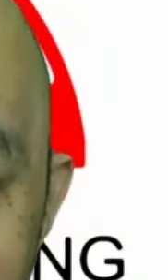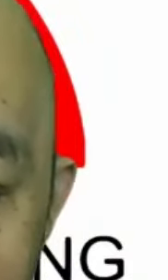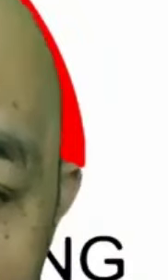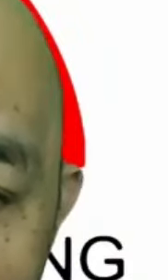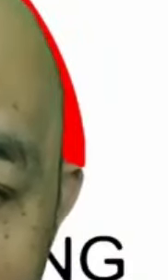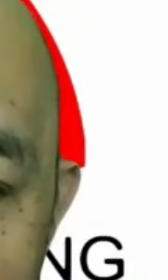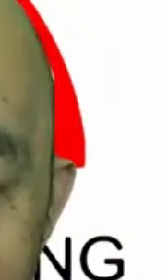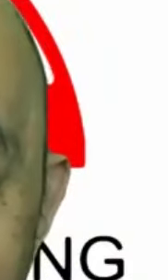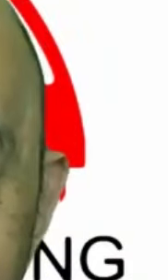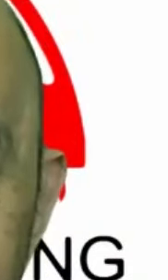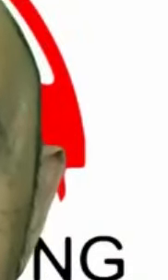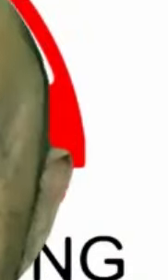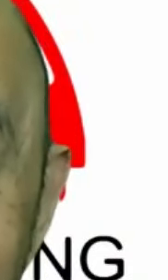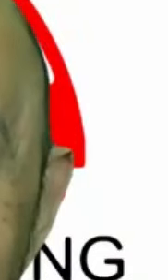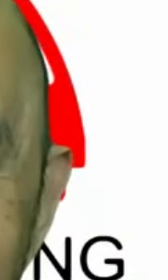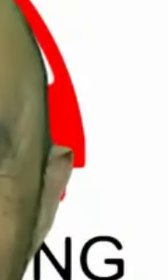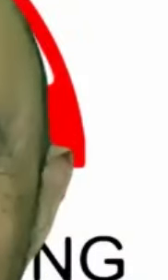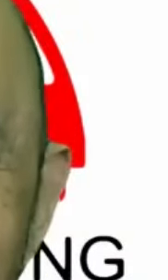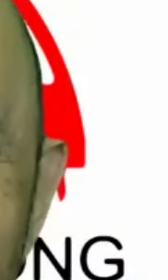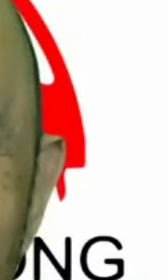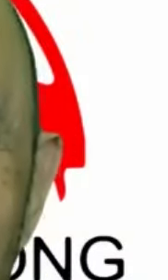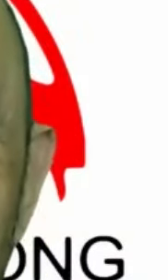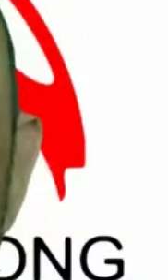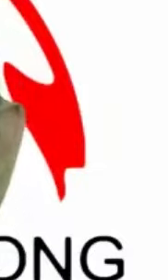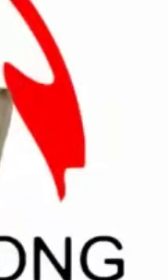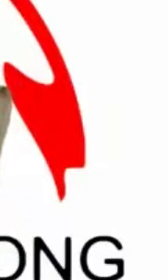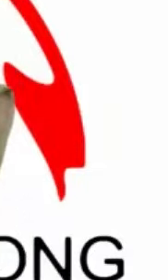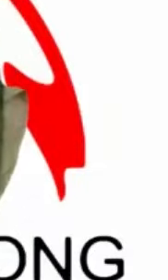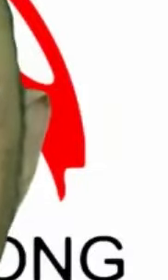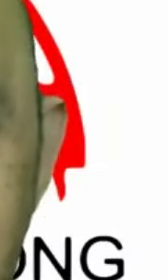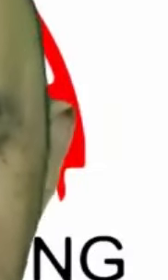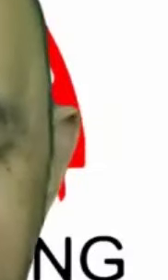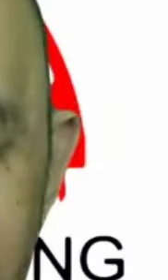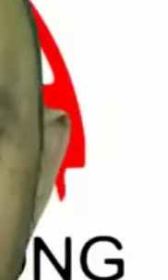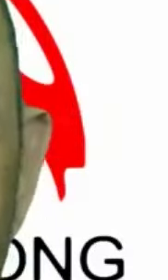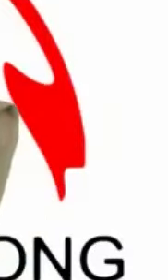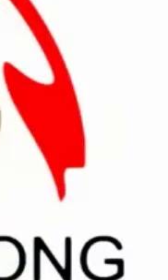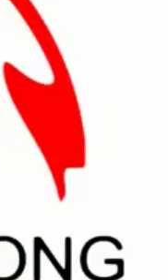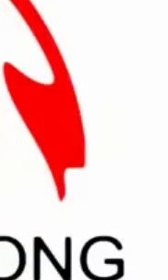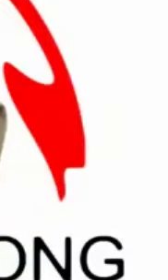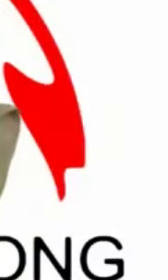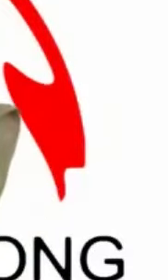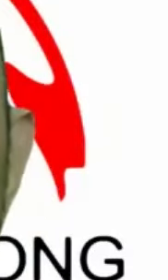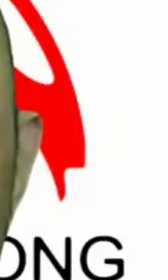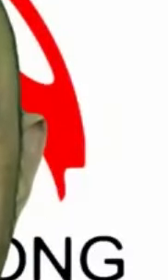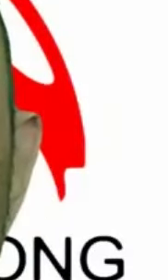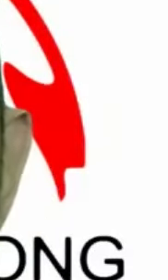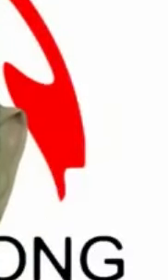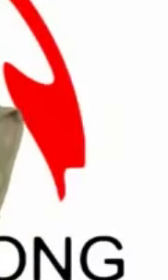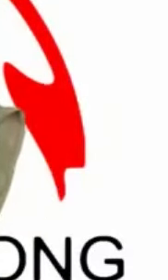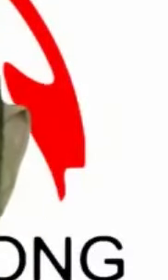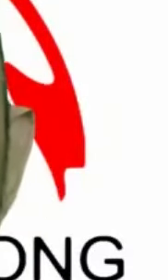let us die. It's not nice. So we have more possibilities of